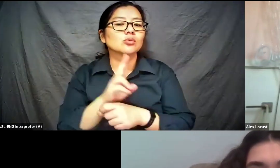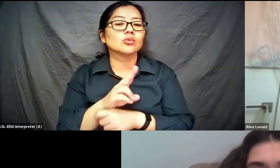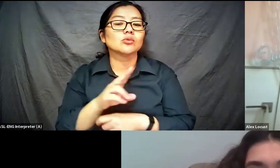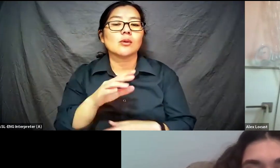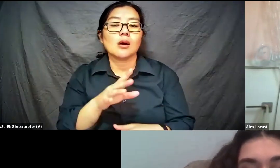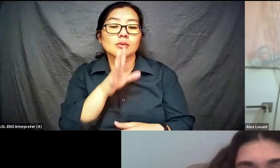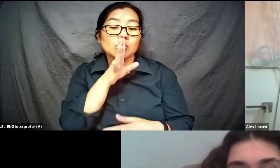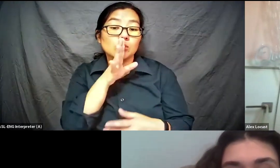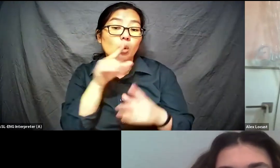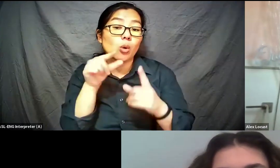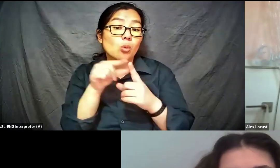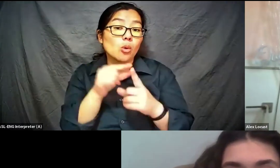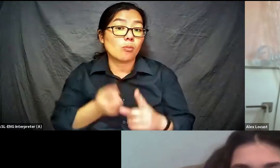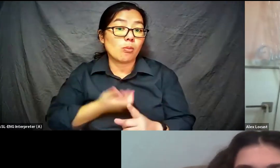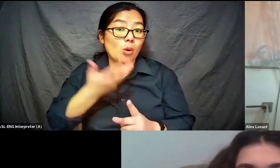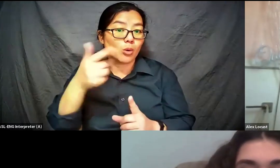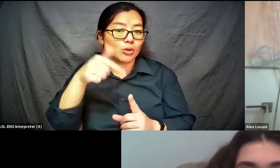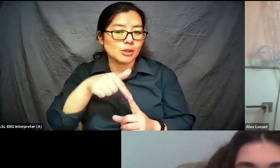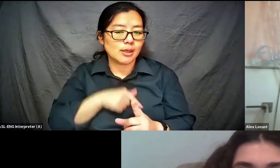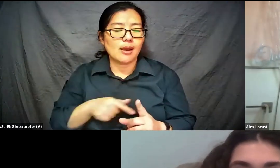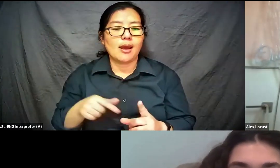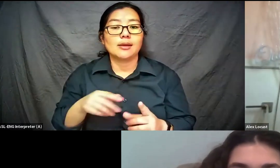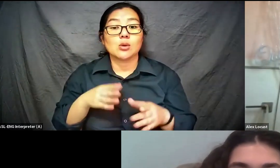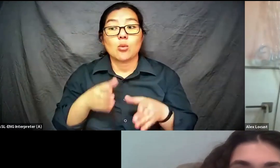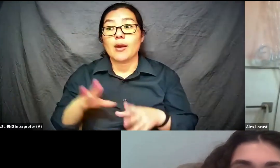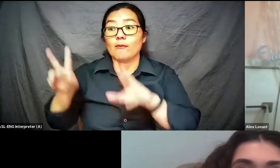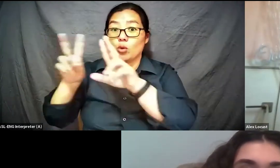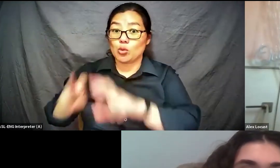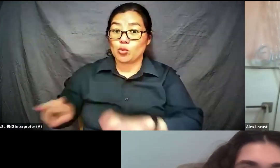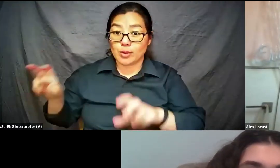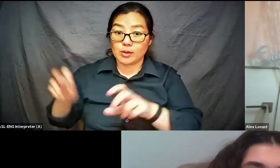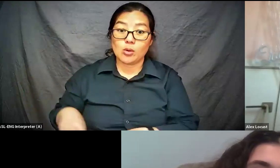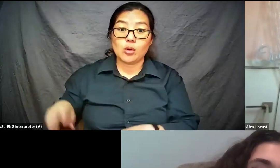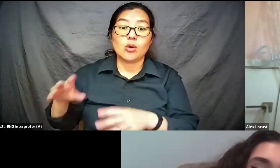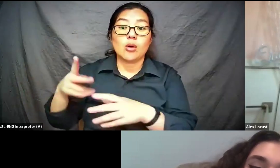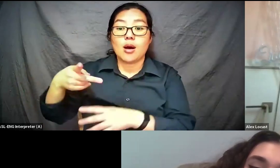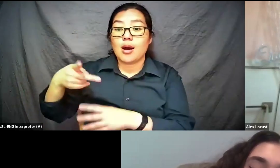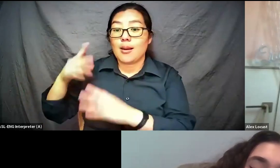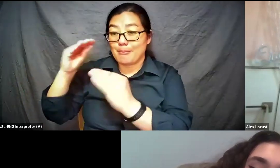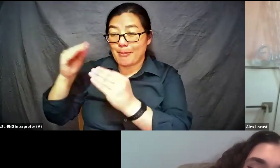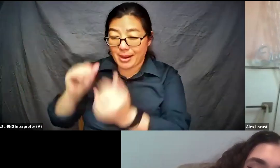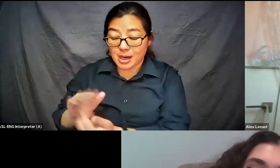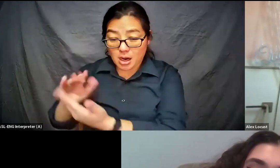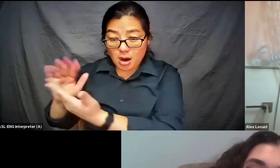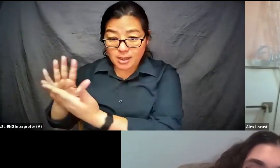leave out certain marginalized communities. But yeah.